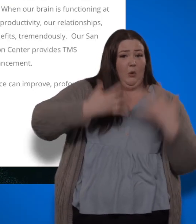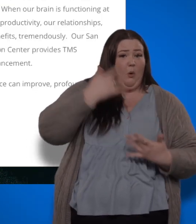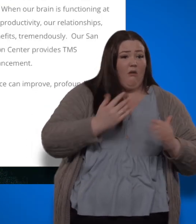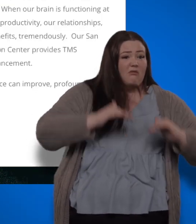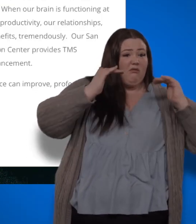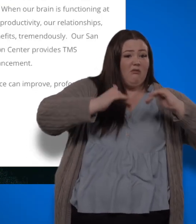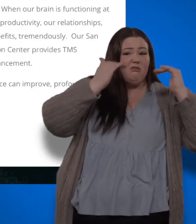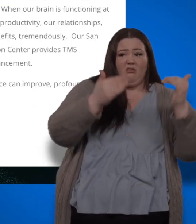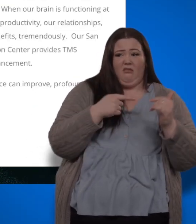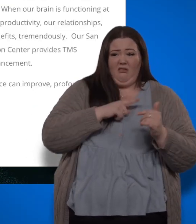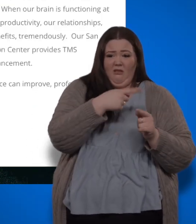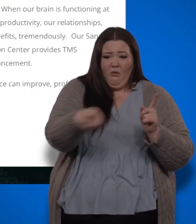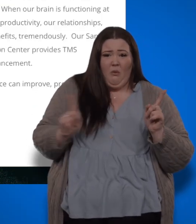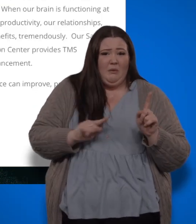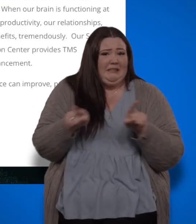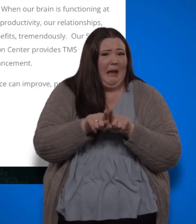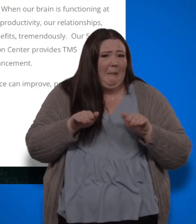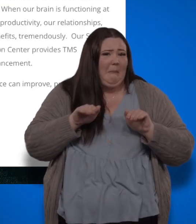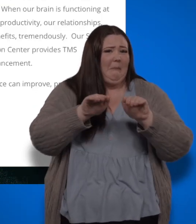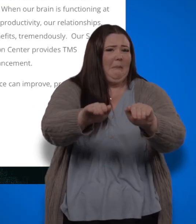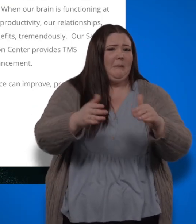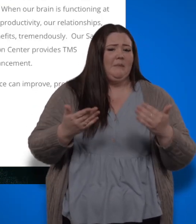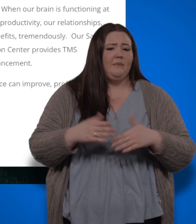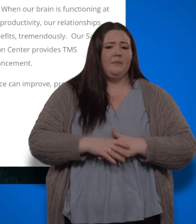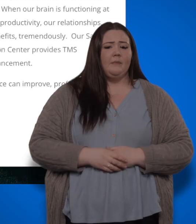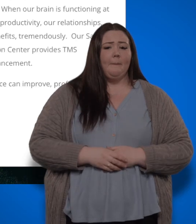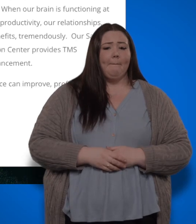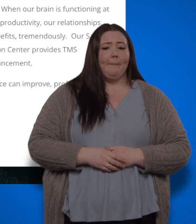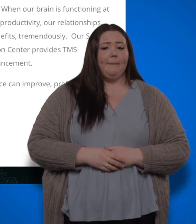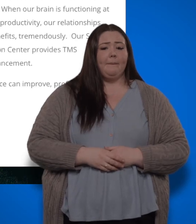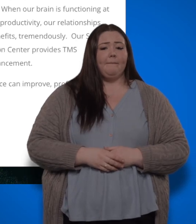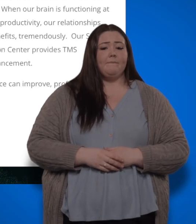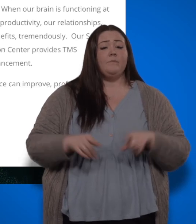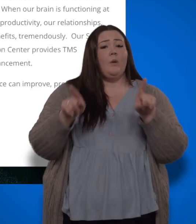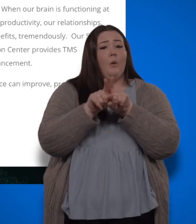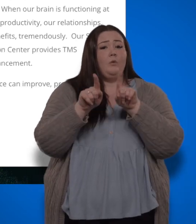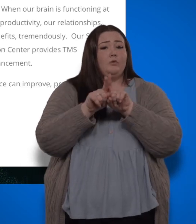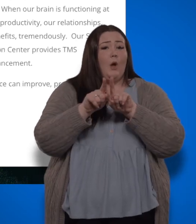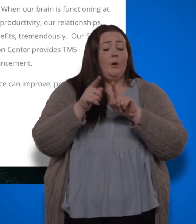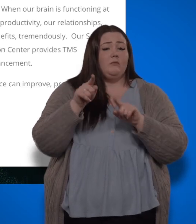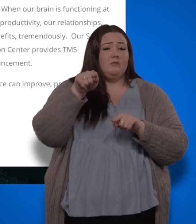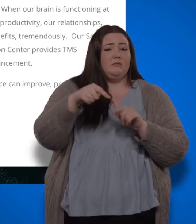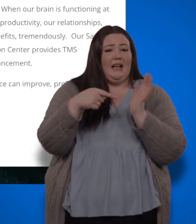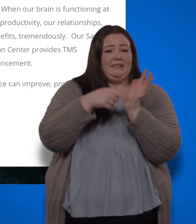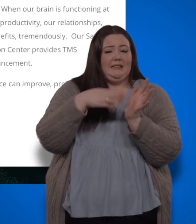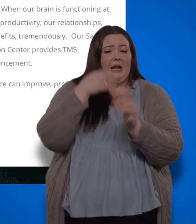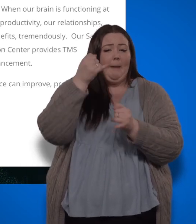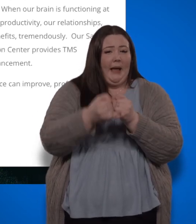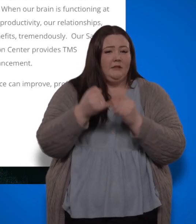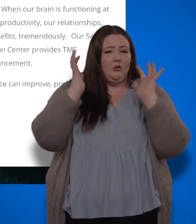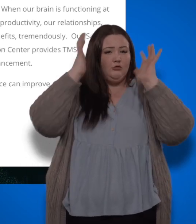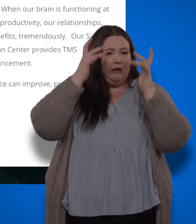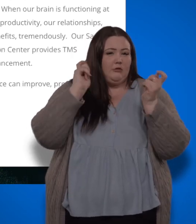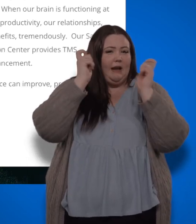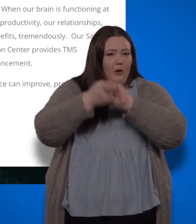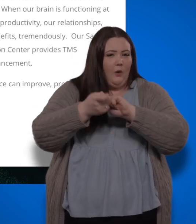Another possibility for cognitive enhancement is transcranial magnetic stimulation. By subjecting the brain to focused magnetic